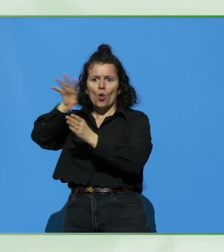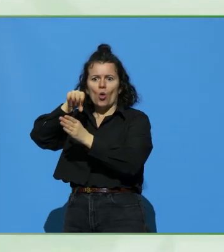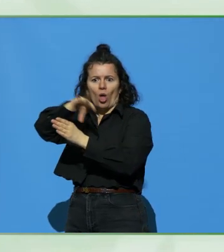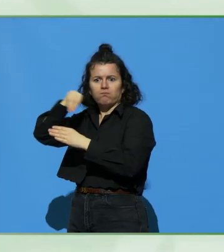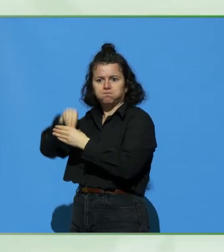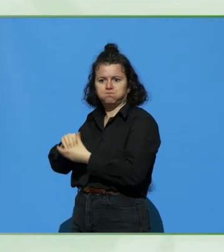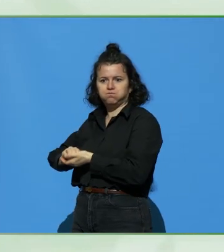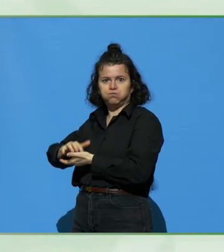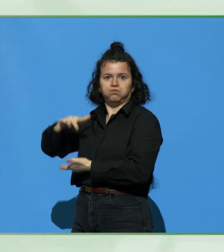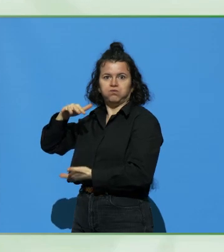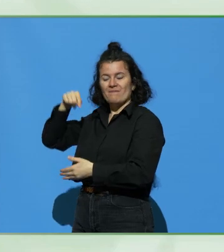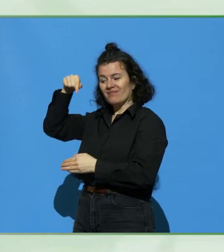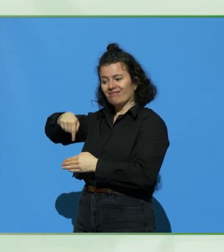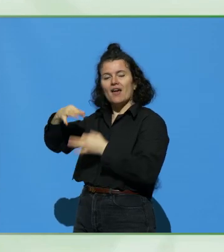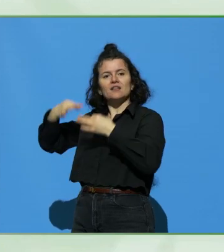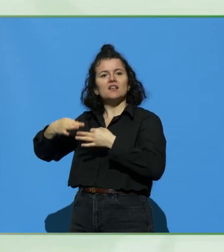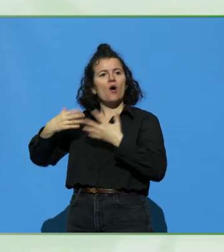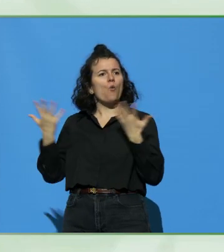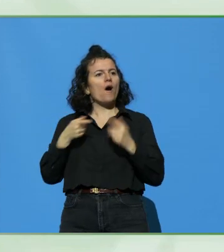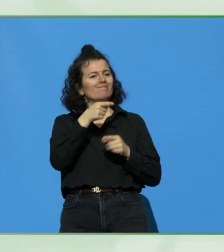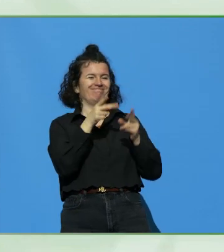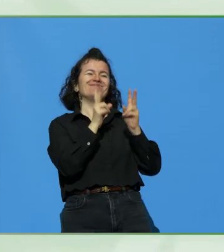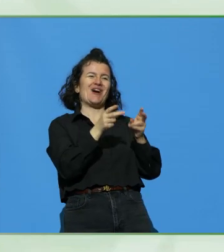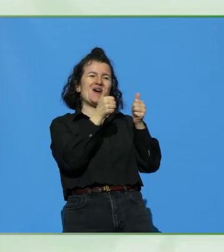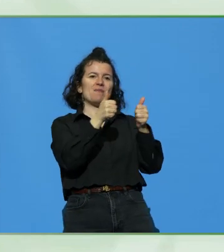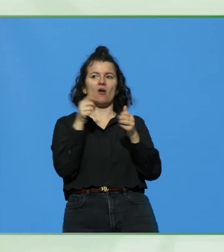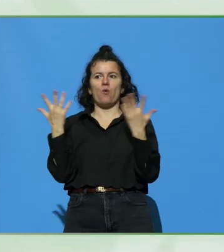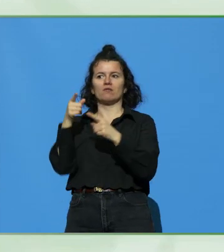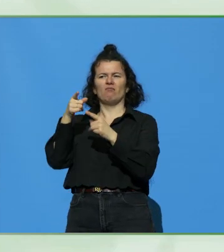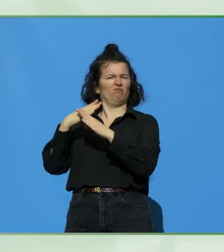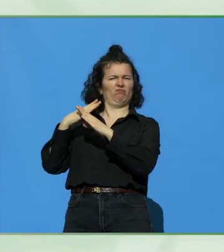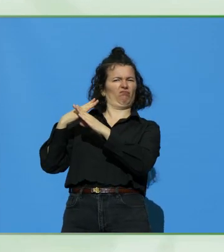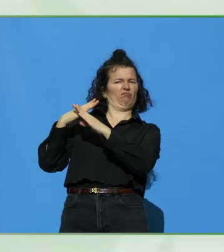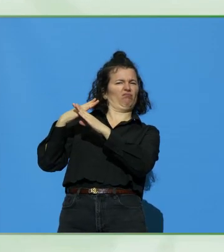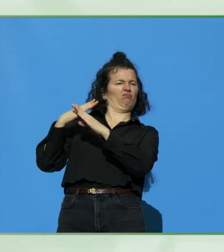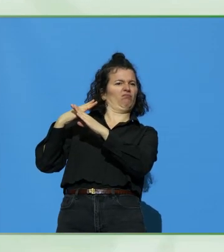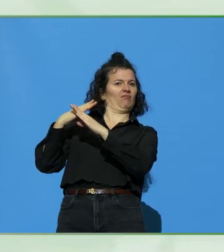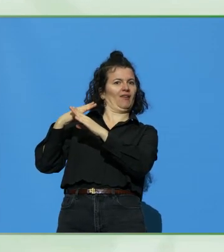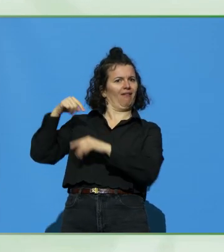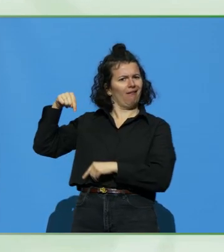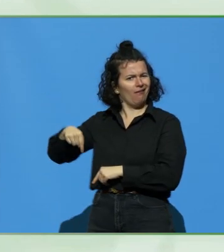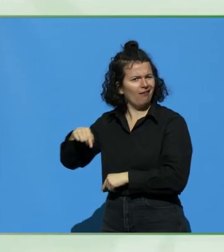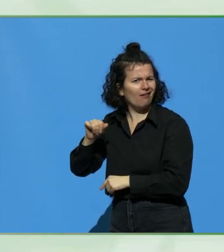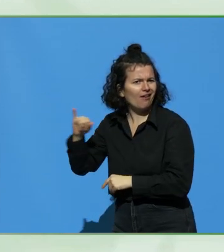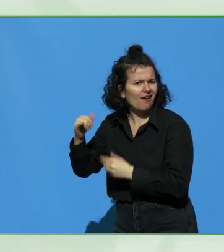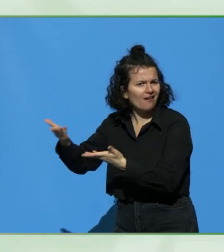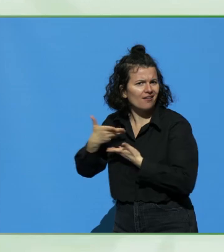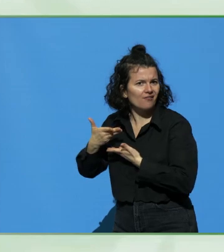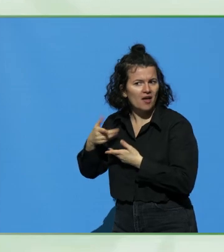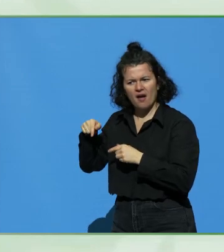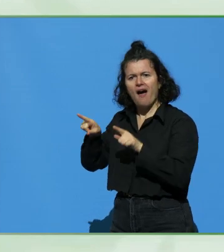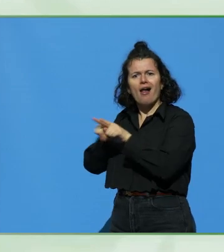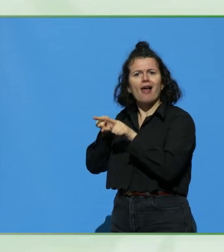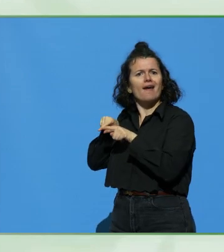quote-unquote normal. And when technology is trained on very limited definitions on what a face is supposed to look like, or